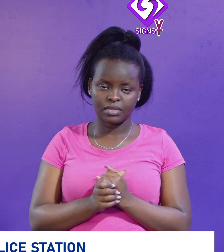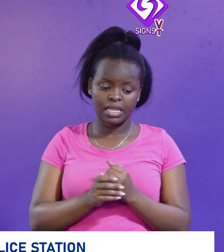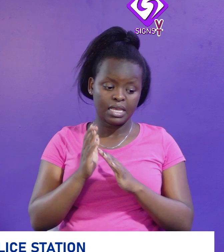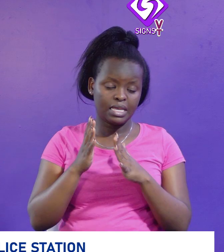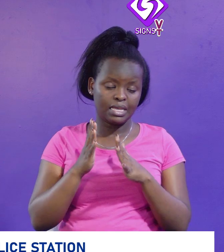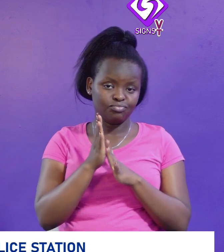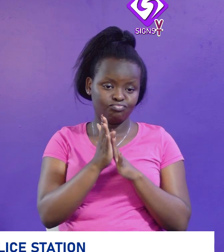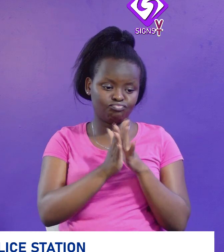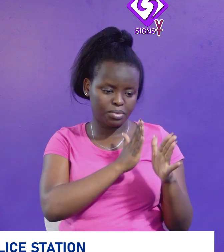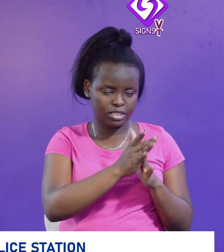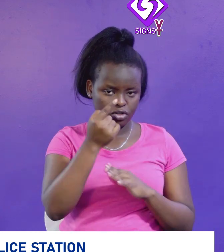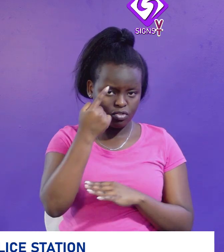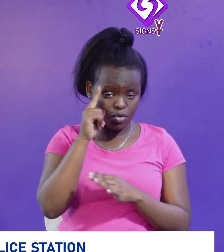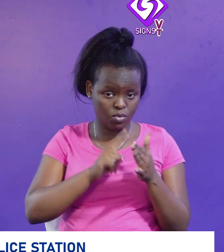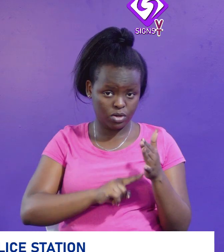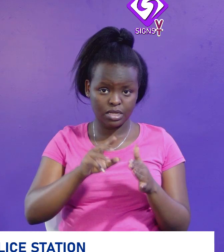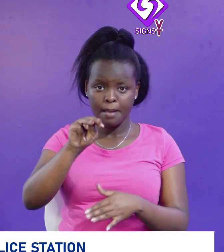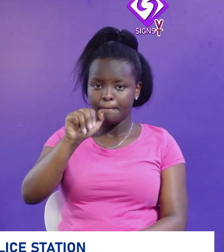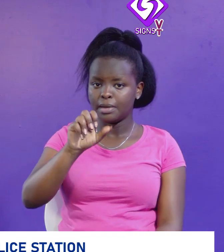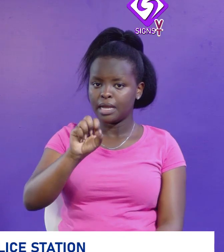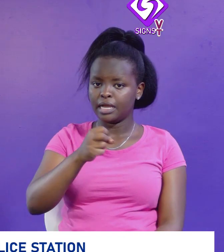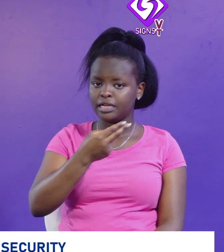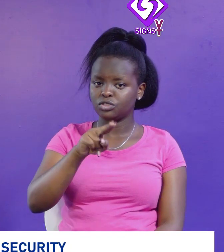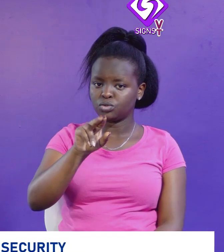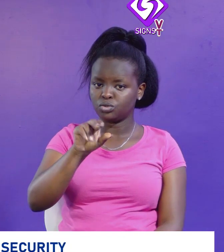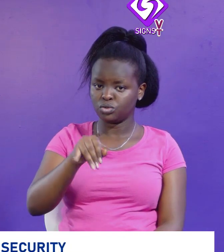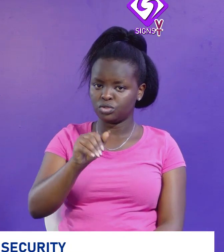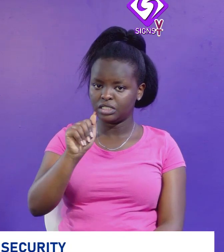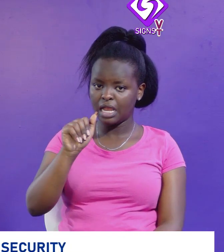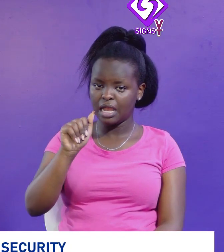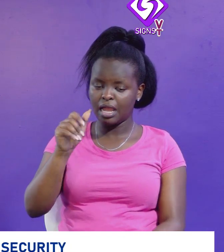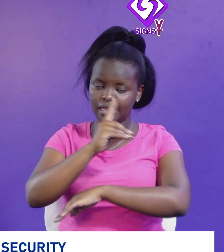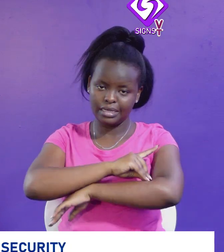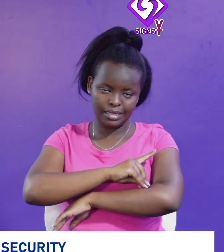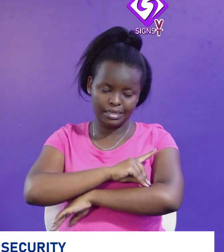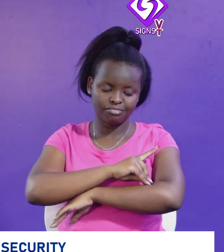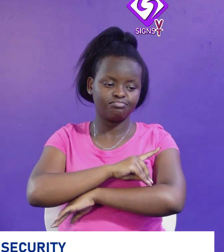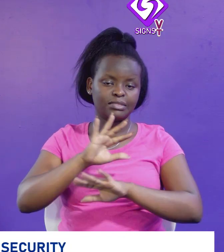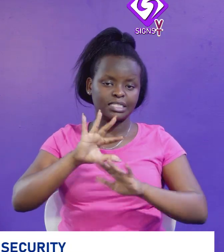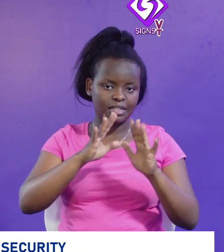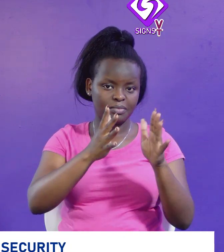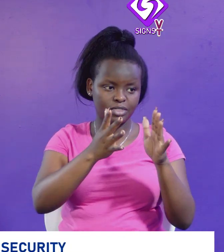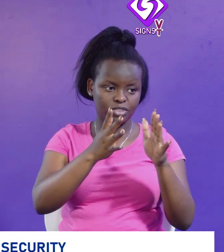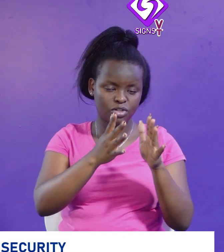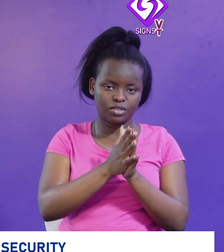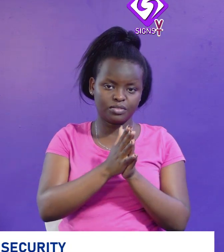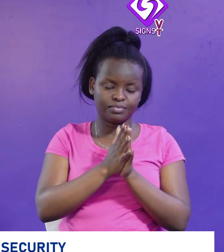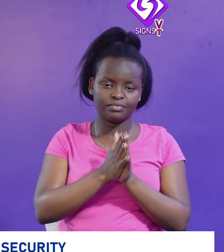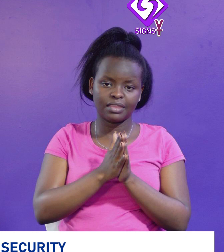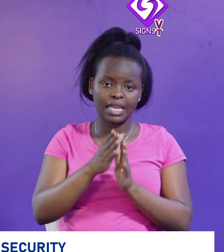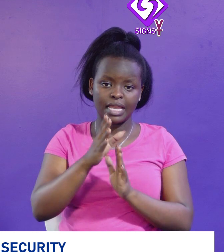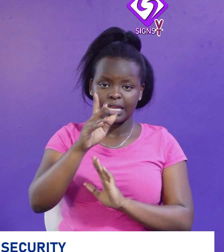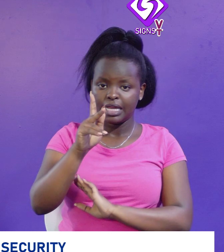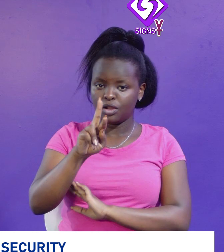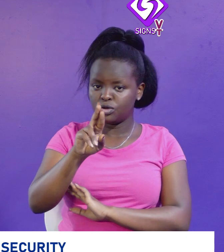Preparation for upcoming Mashujaa Day celebrations, Kitui County Commissioner Kipchumba Ruto has spearheaded a